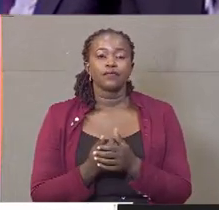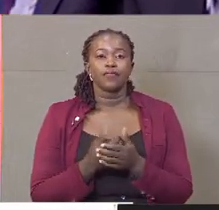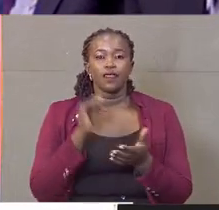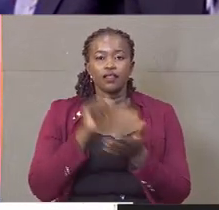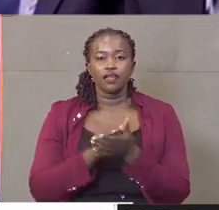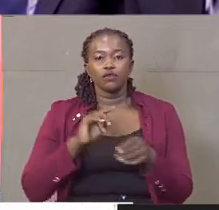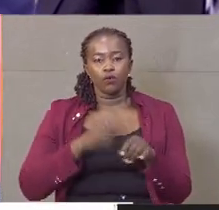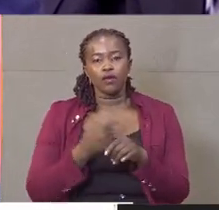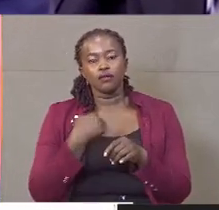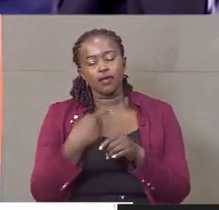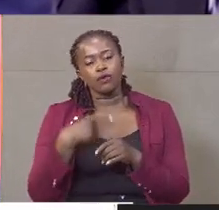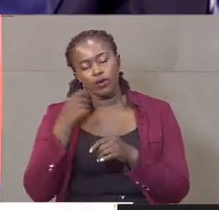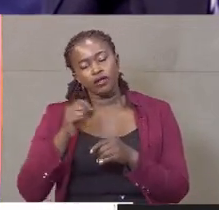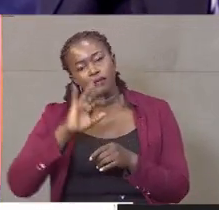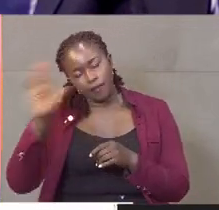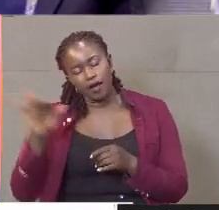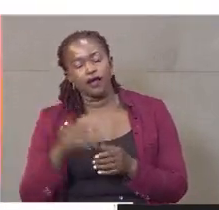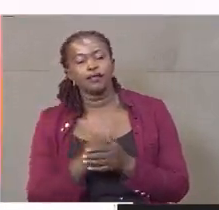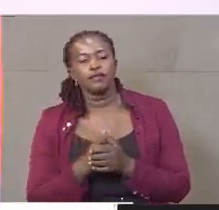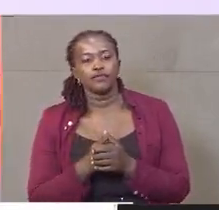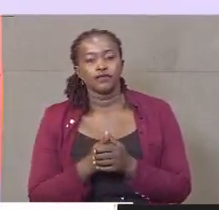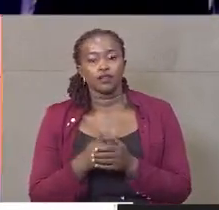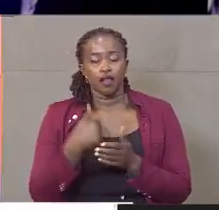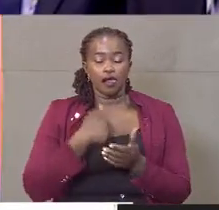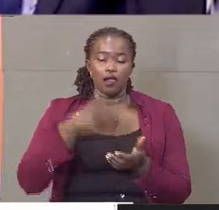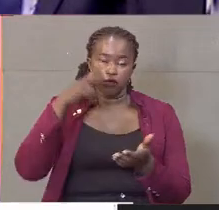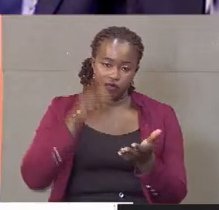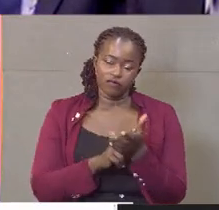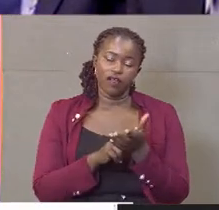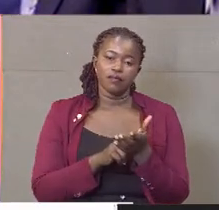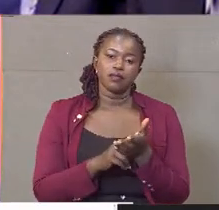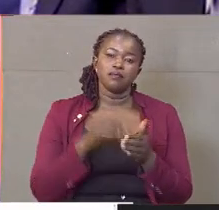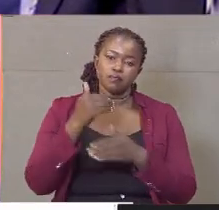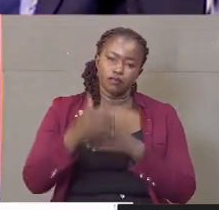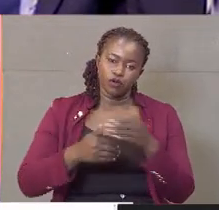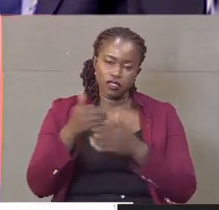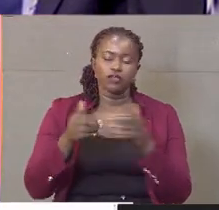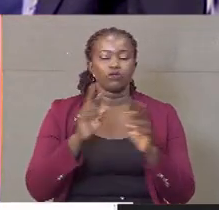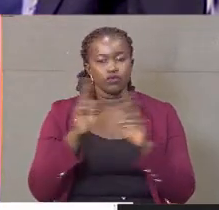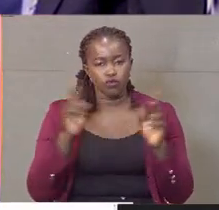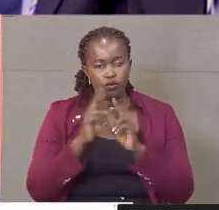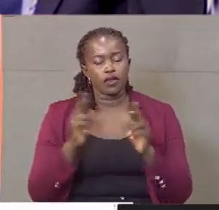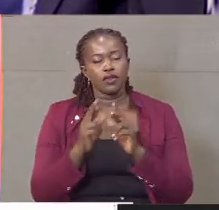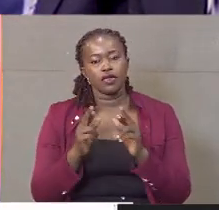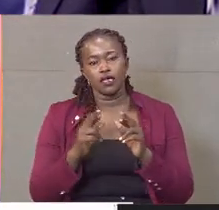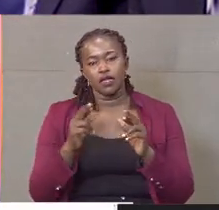when I went back, I confirmed that the process was already underway.